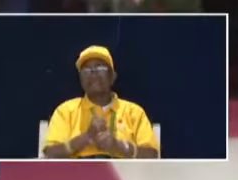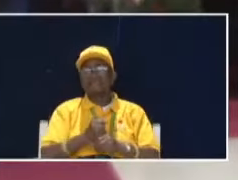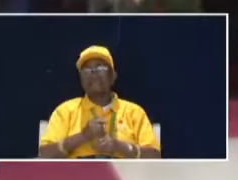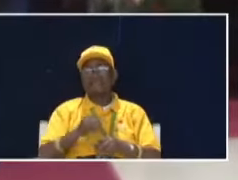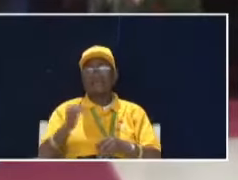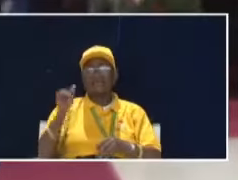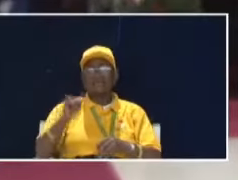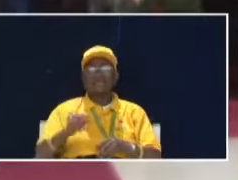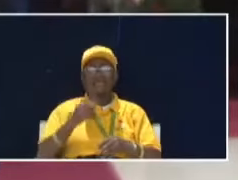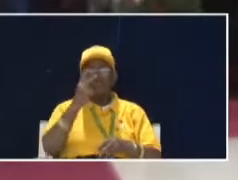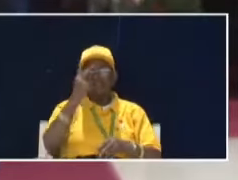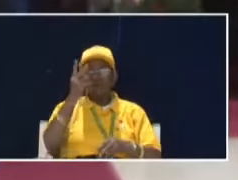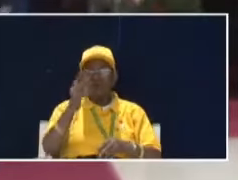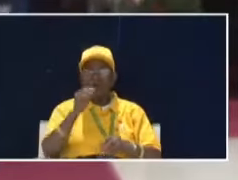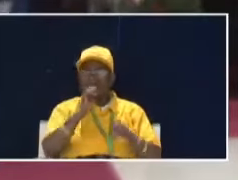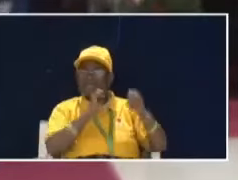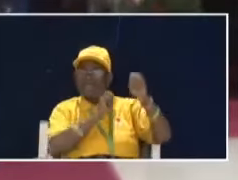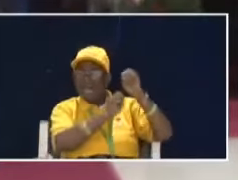They saw Elijah.